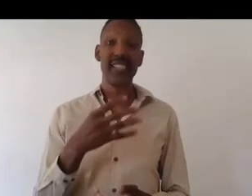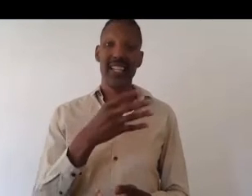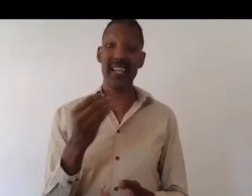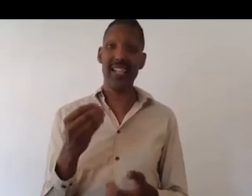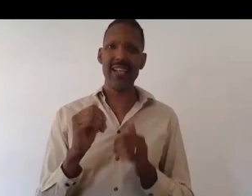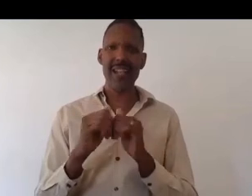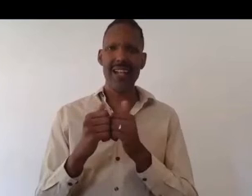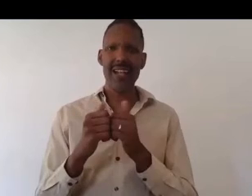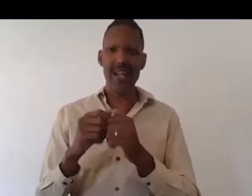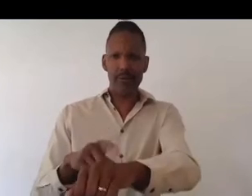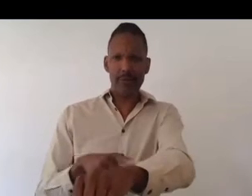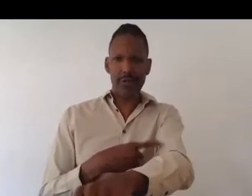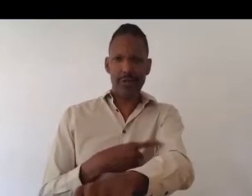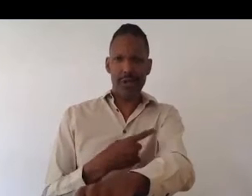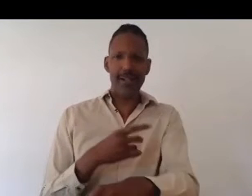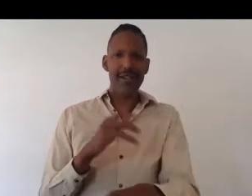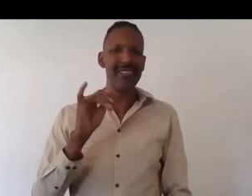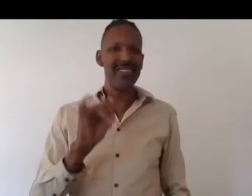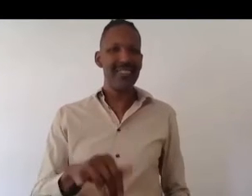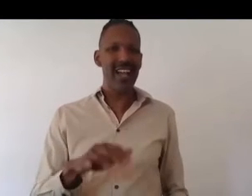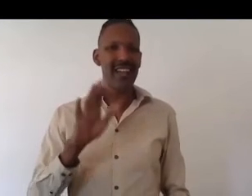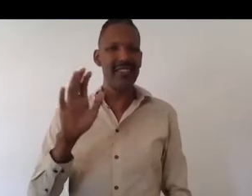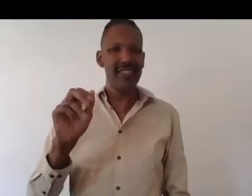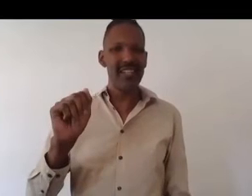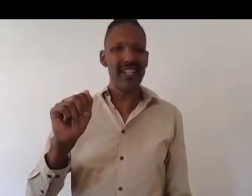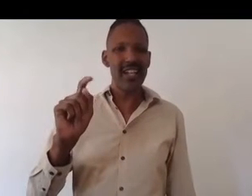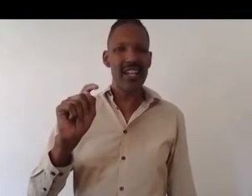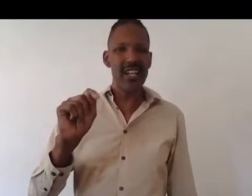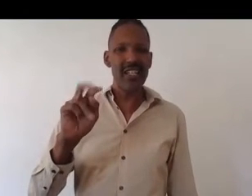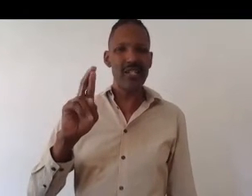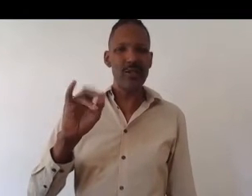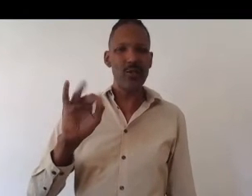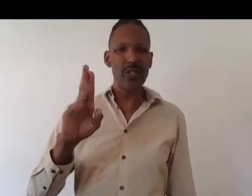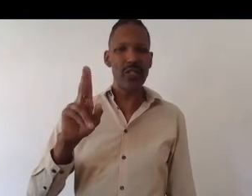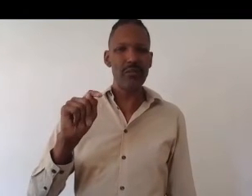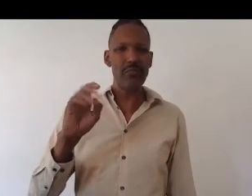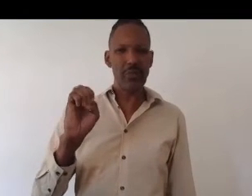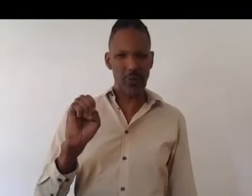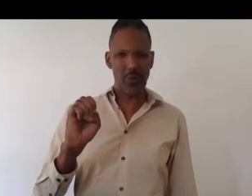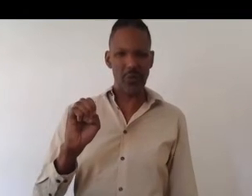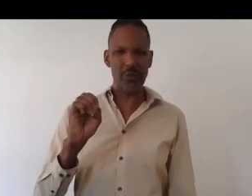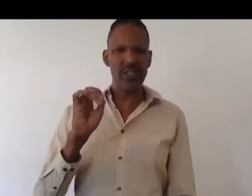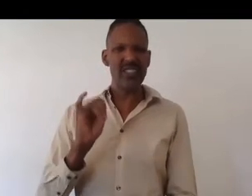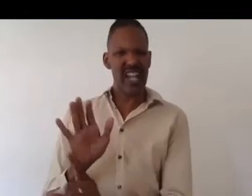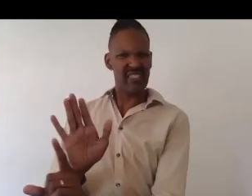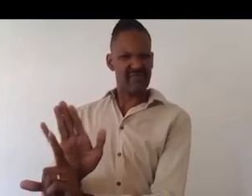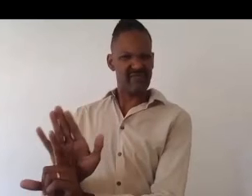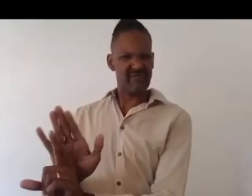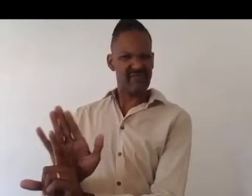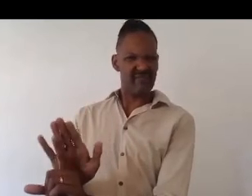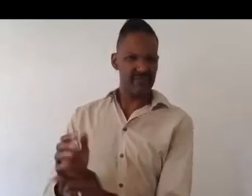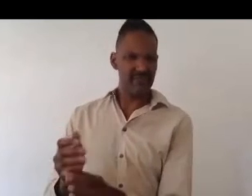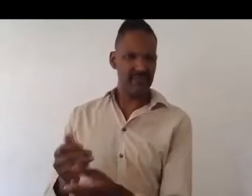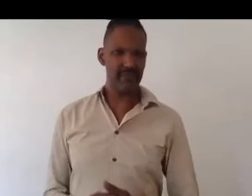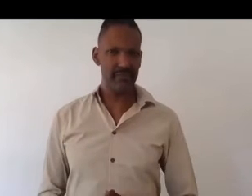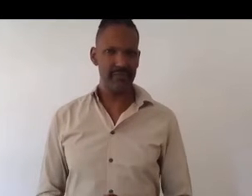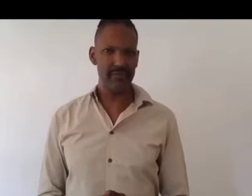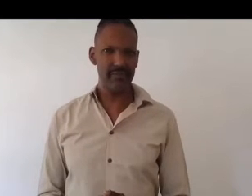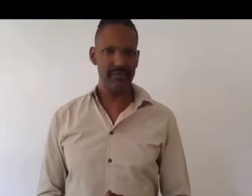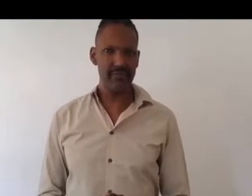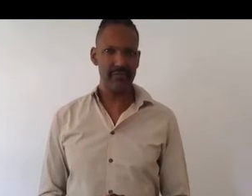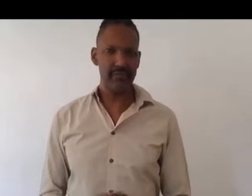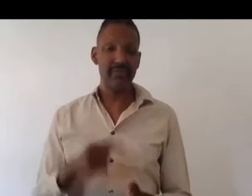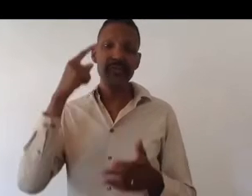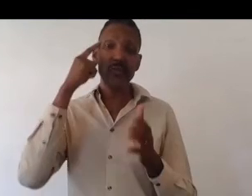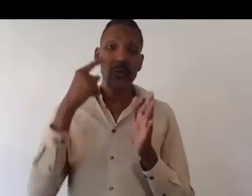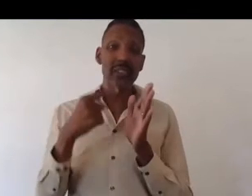idea that their length is an attribute of objects. We can learn about, in terms of science, that some animals keep warm in the